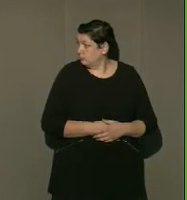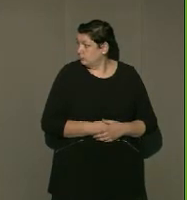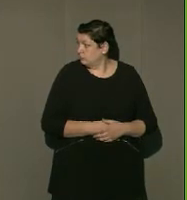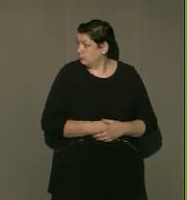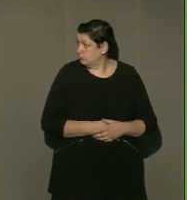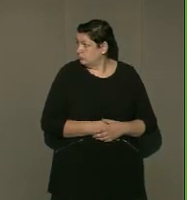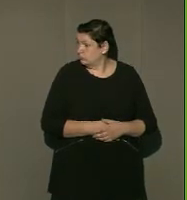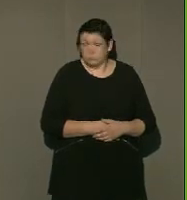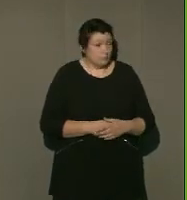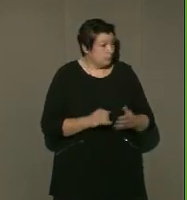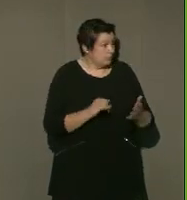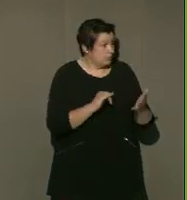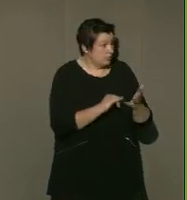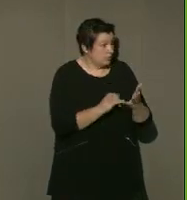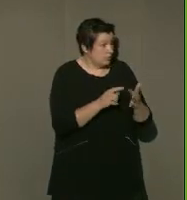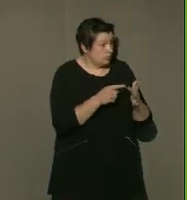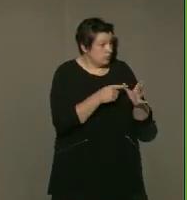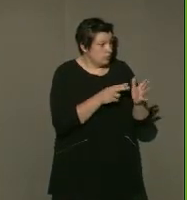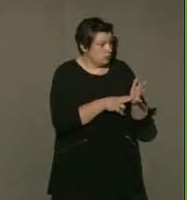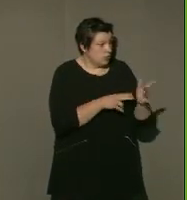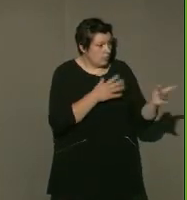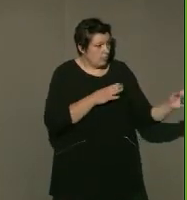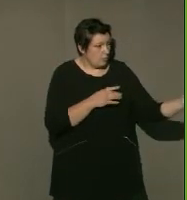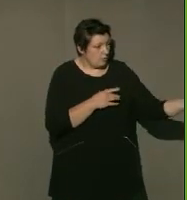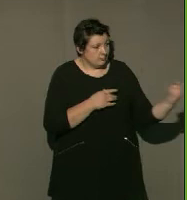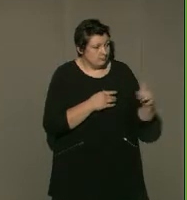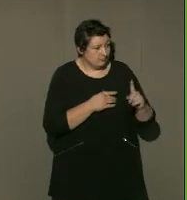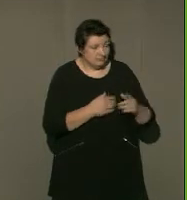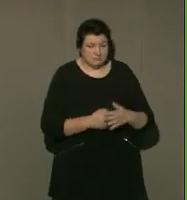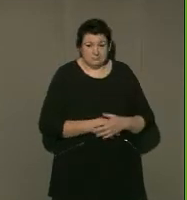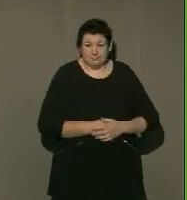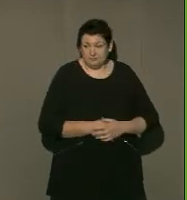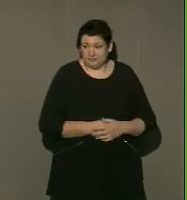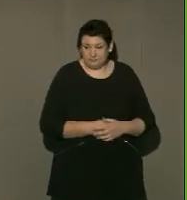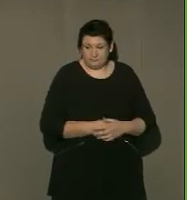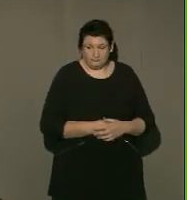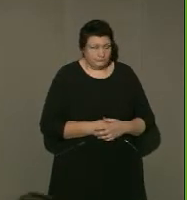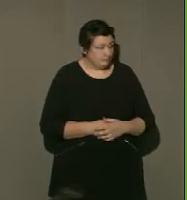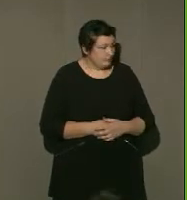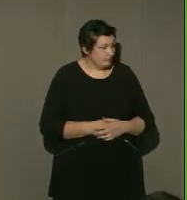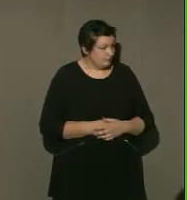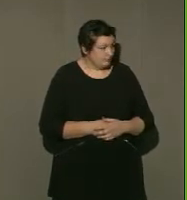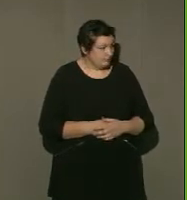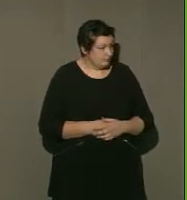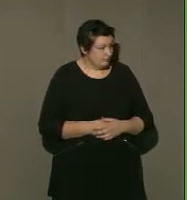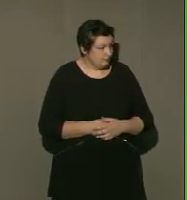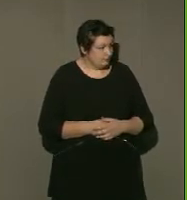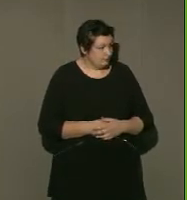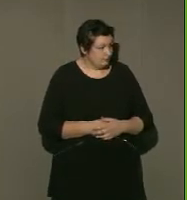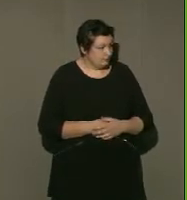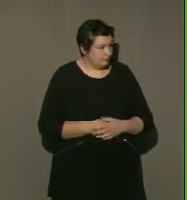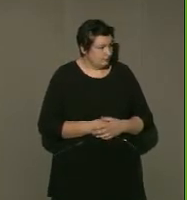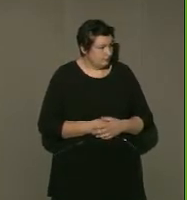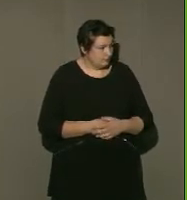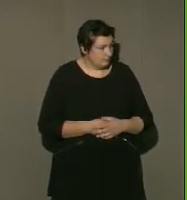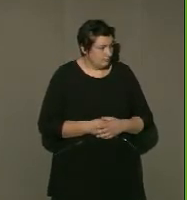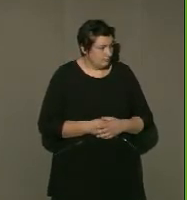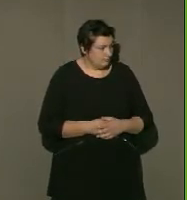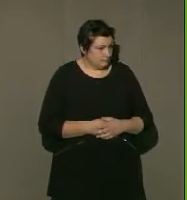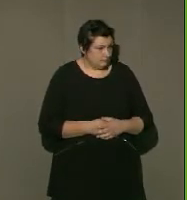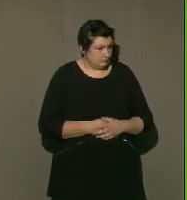if Sian Berry would like to stand up again and come and propose